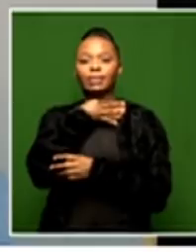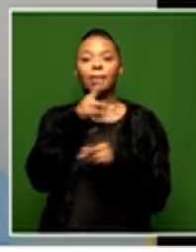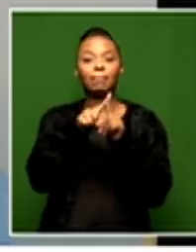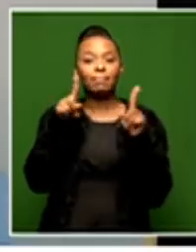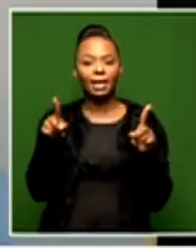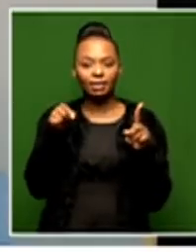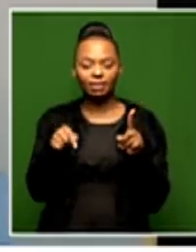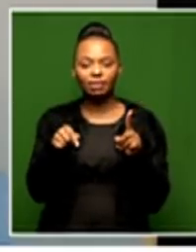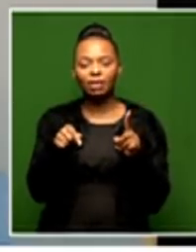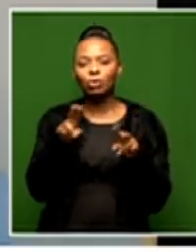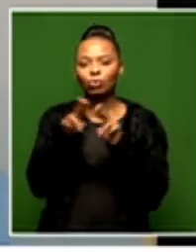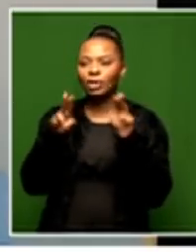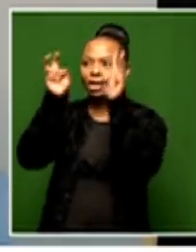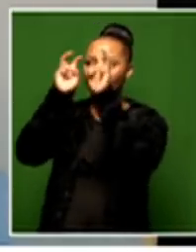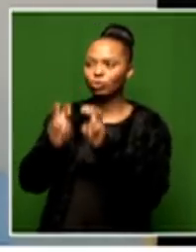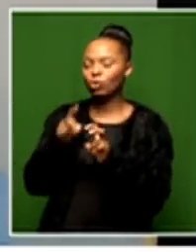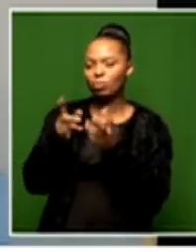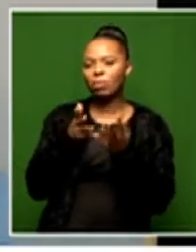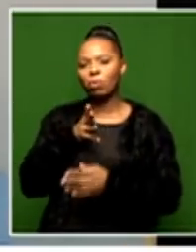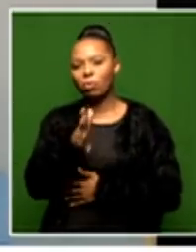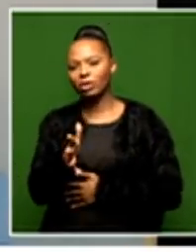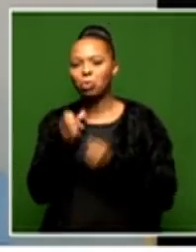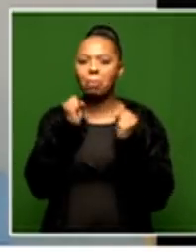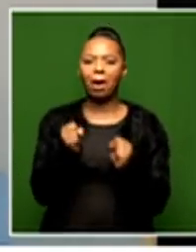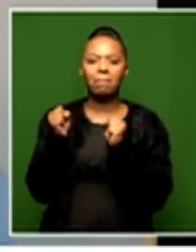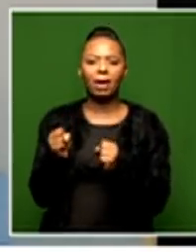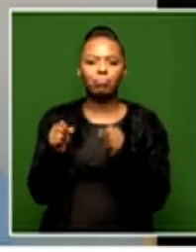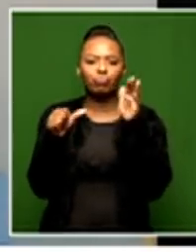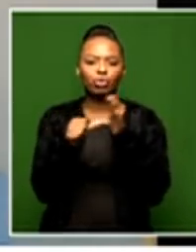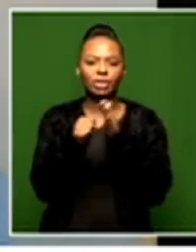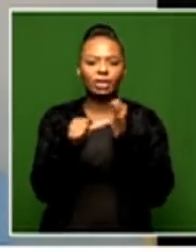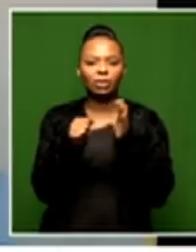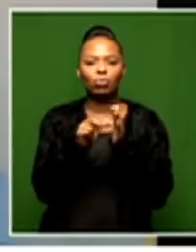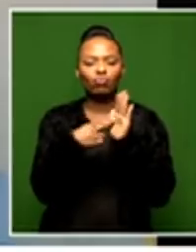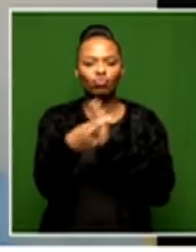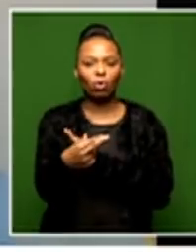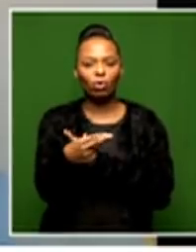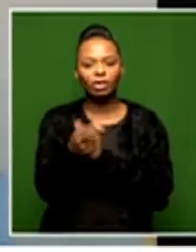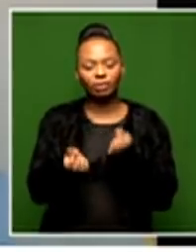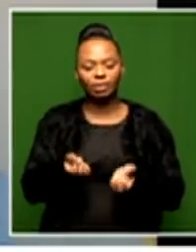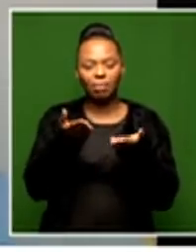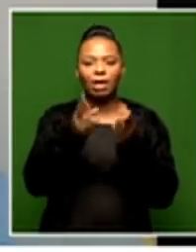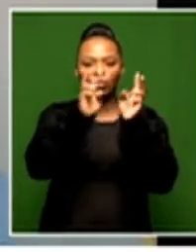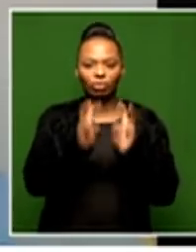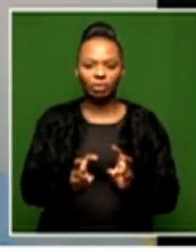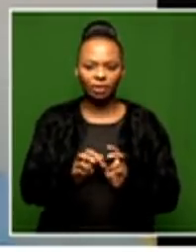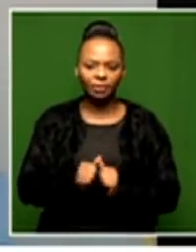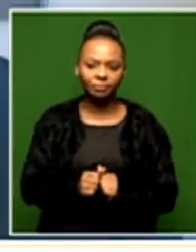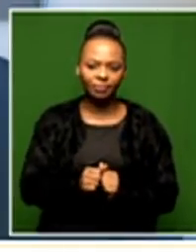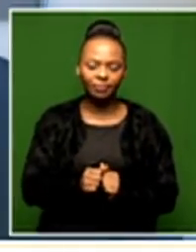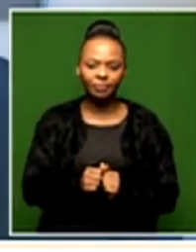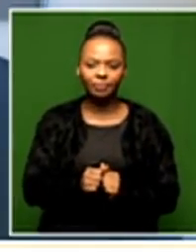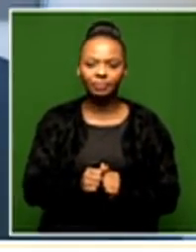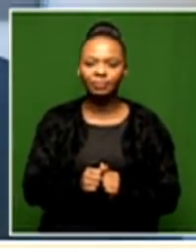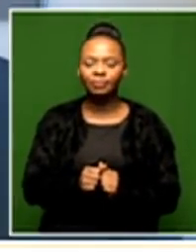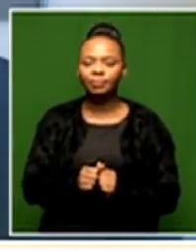it's not in terms of Eskom wanting to remain a very important player in the supply of electricity. Now,